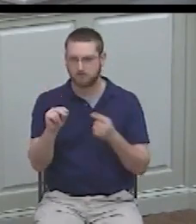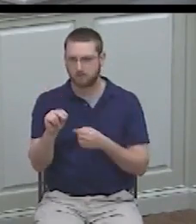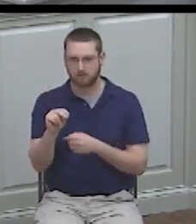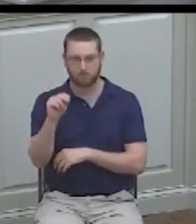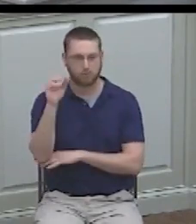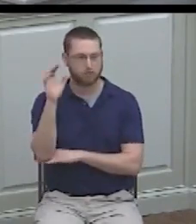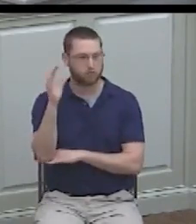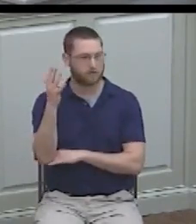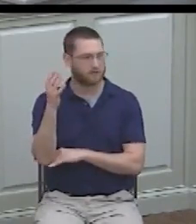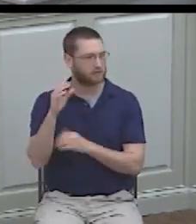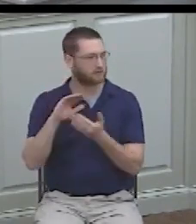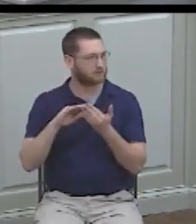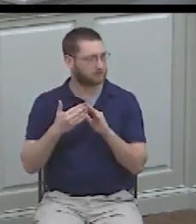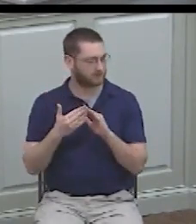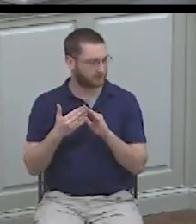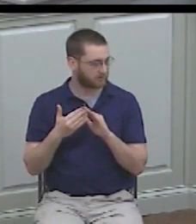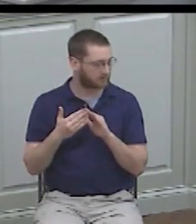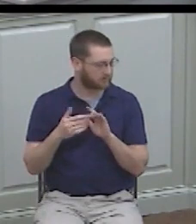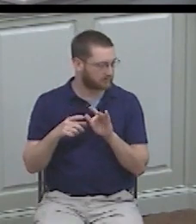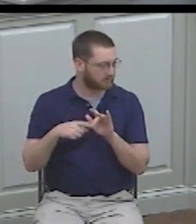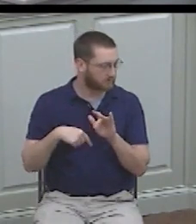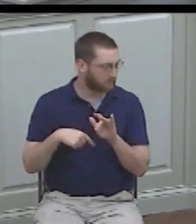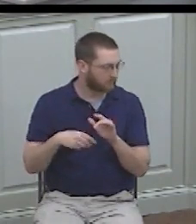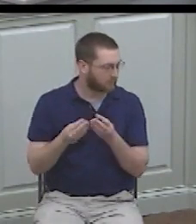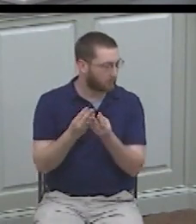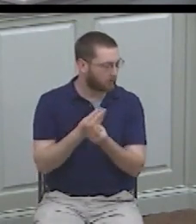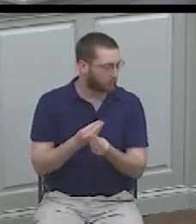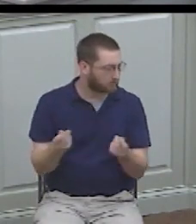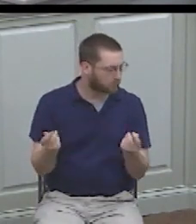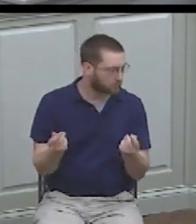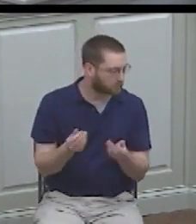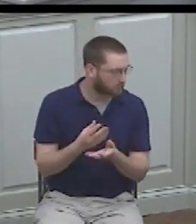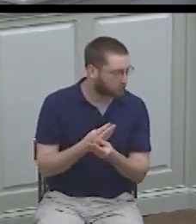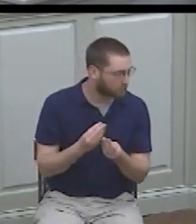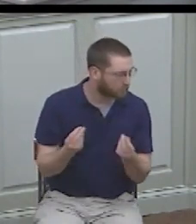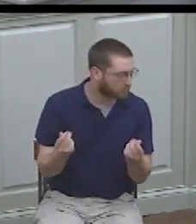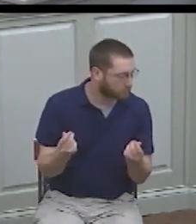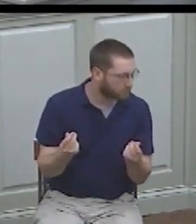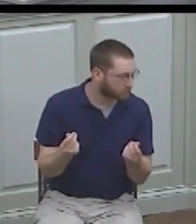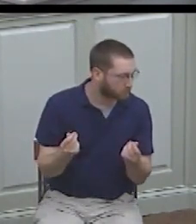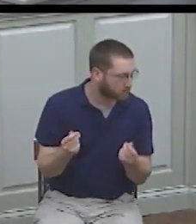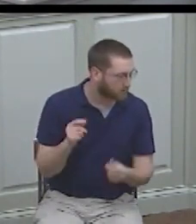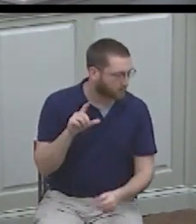Tree City. Yeah. Well, we're skipping that. Yeah. The resolution